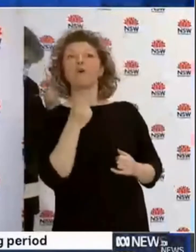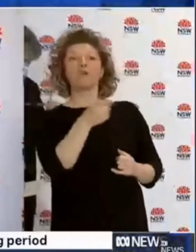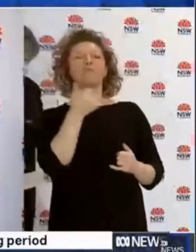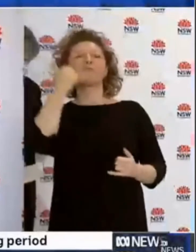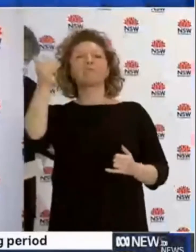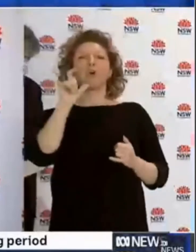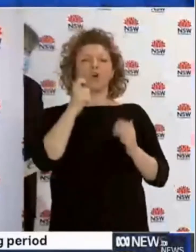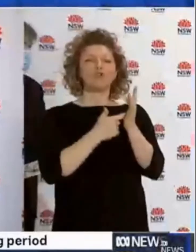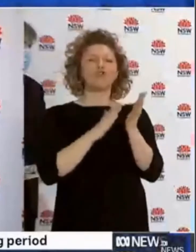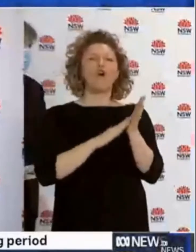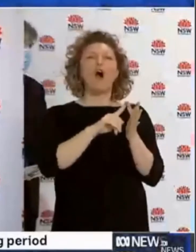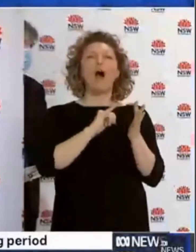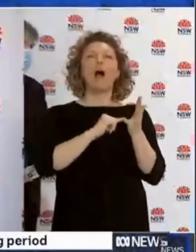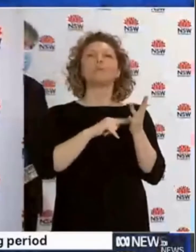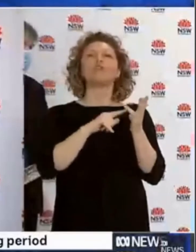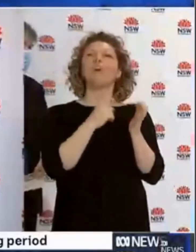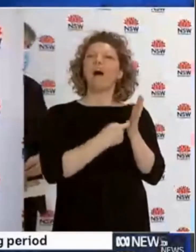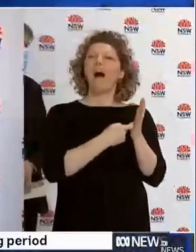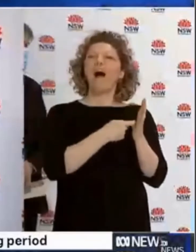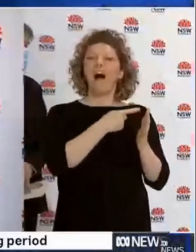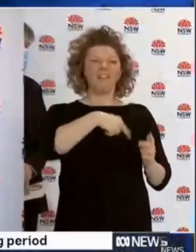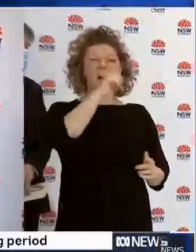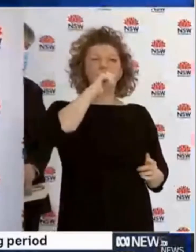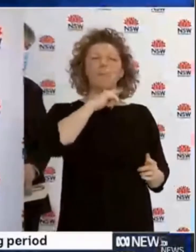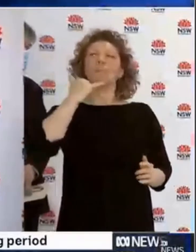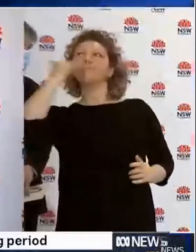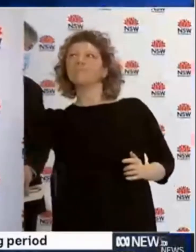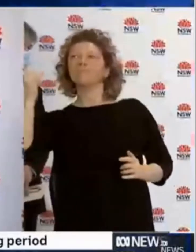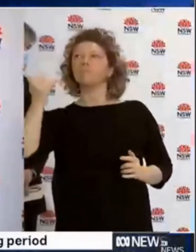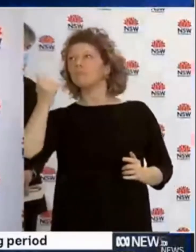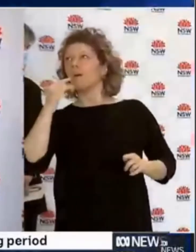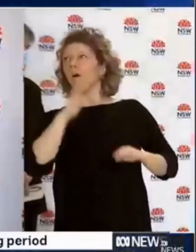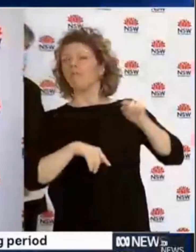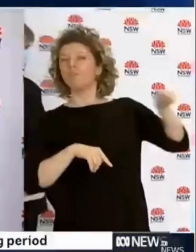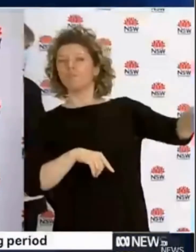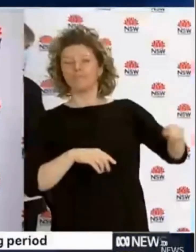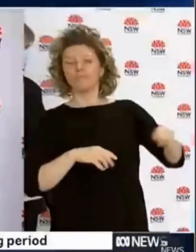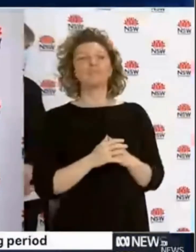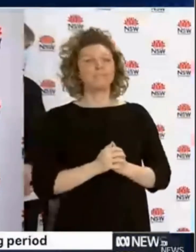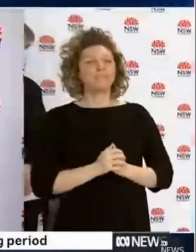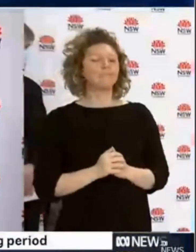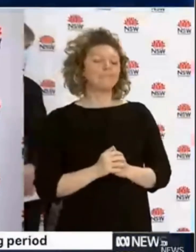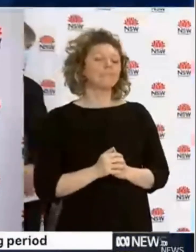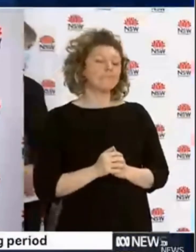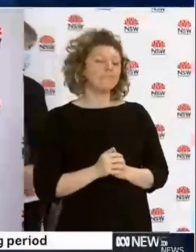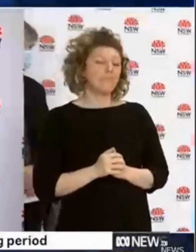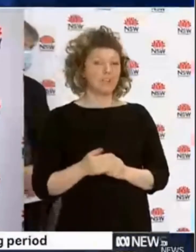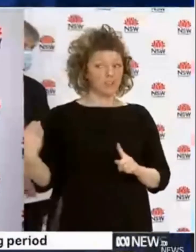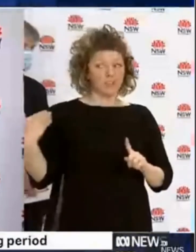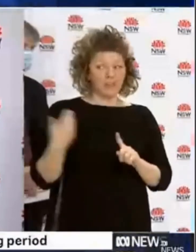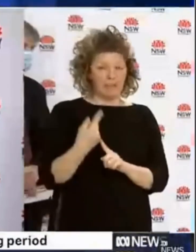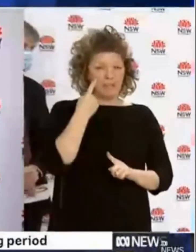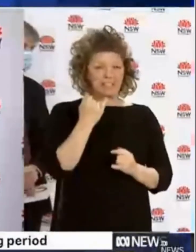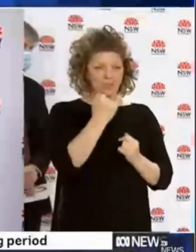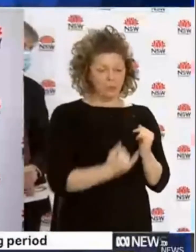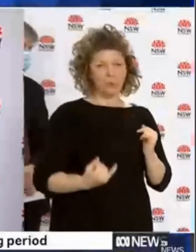Our compliance operation will be ongoing. We've spoken over the last few days about it being ramped up considerably, but it's also important to note